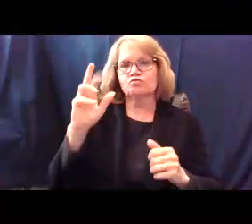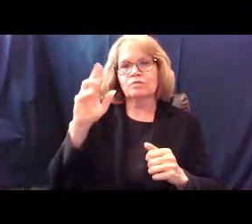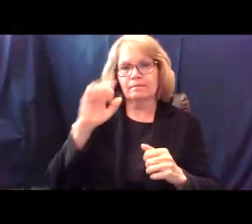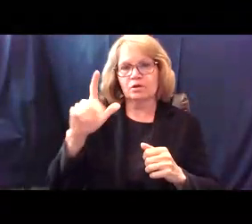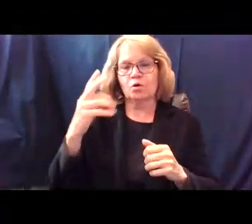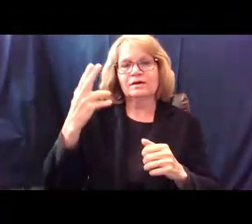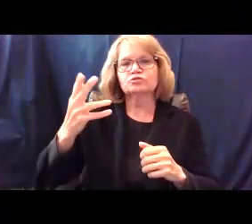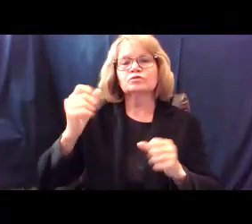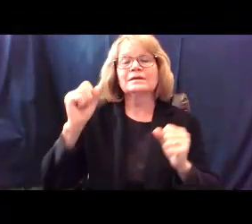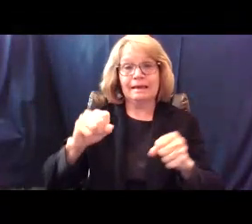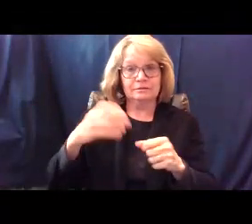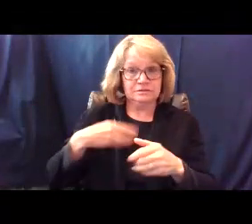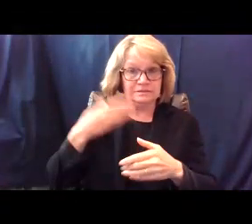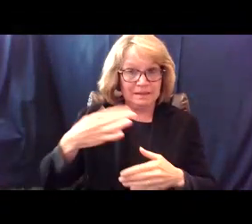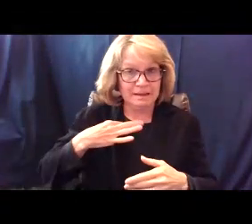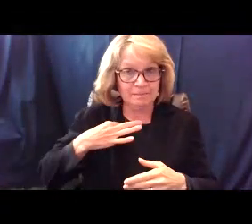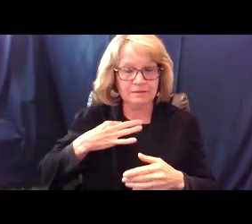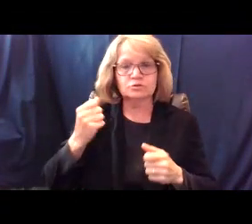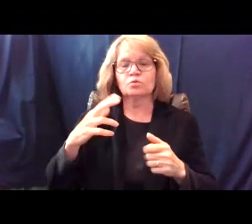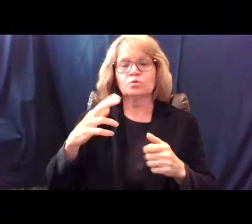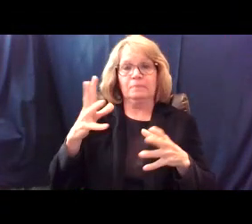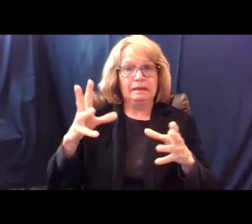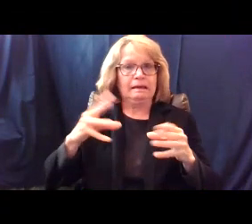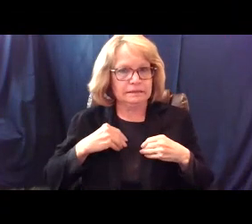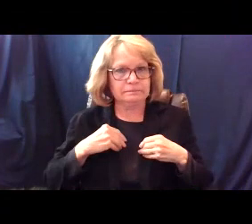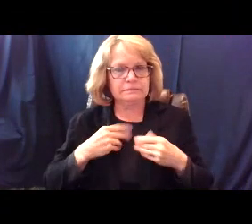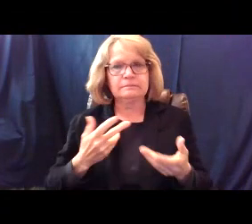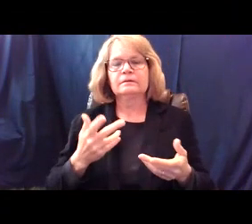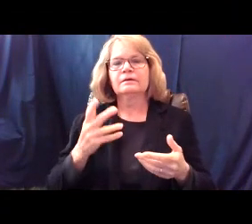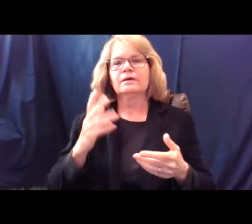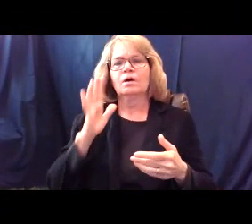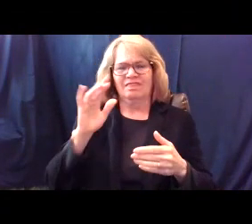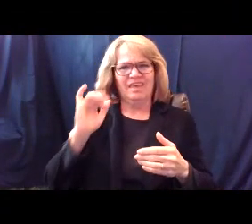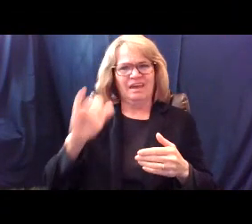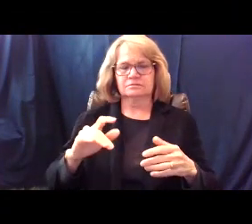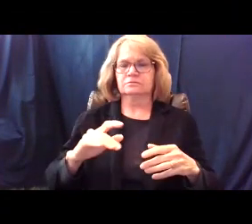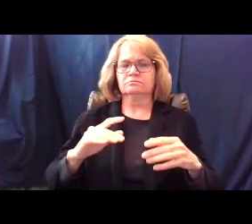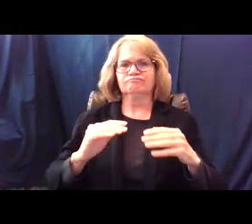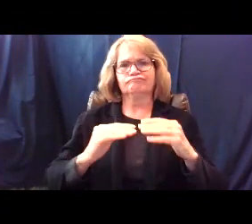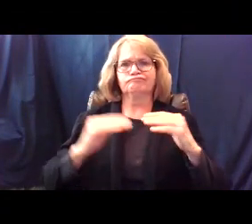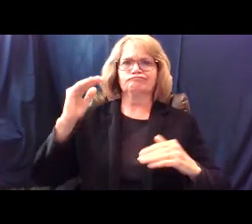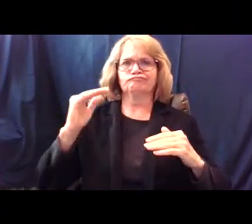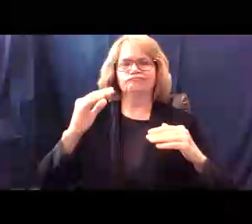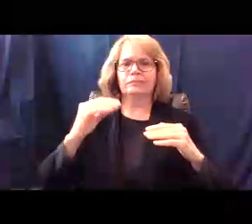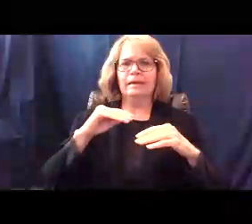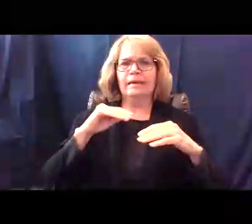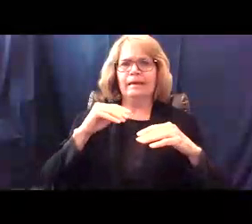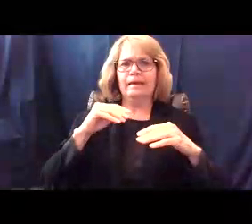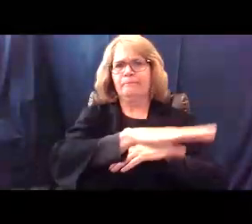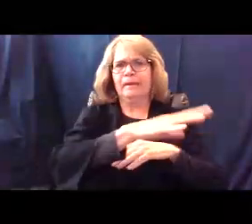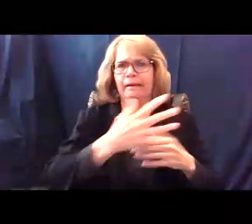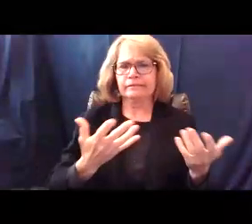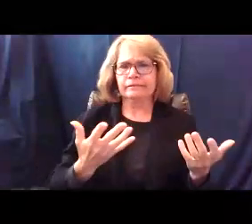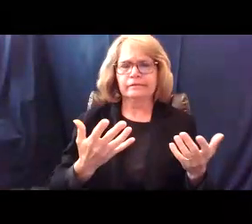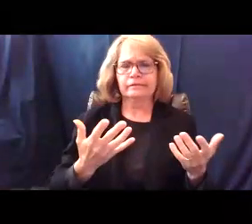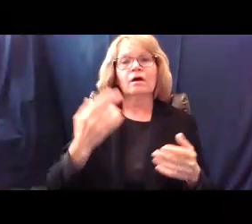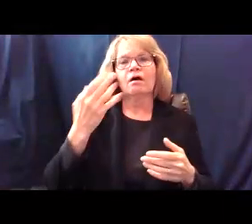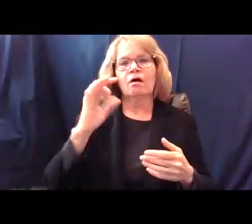an application, then it's going to have that disparate impact. So HUD has provided some guidance on